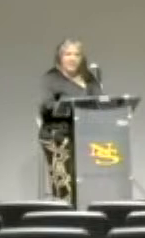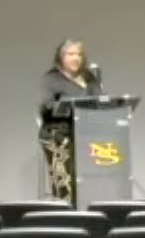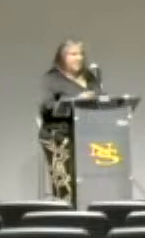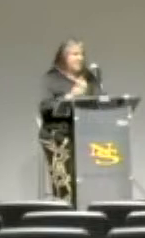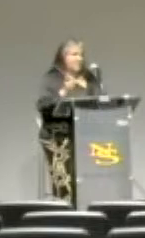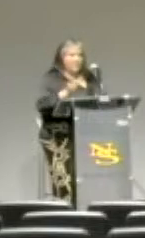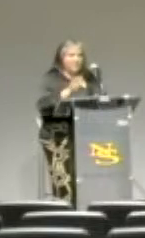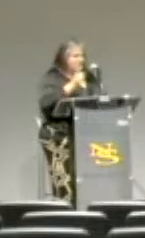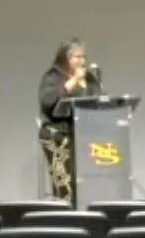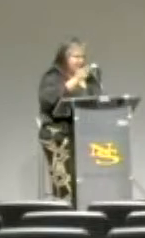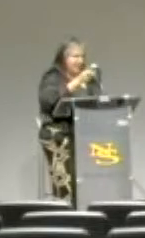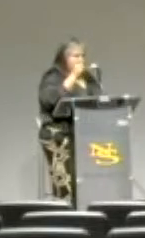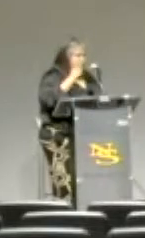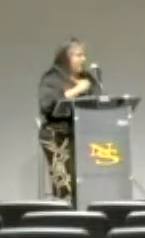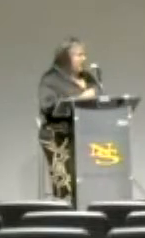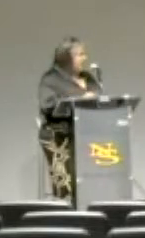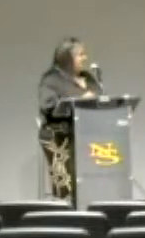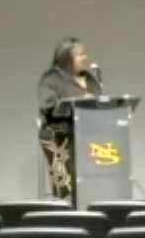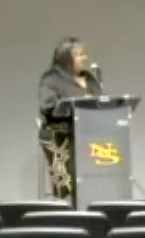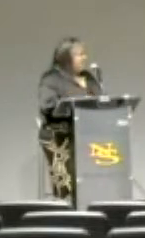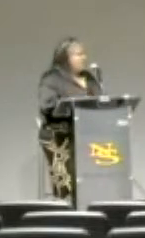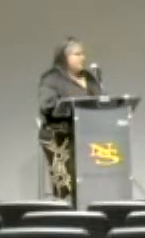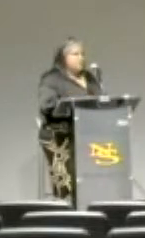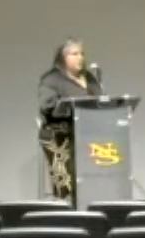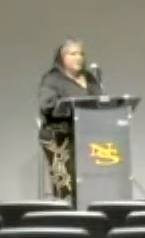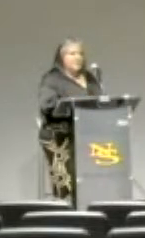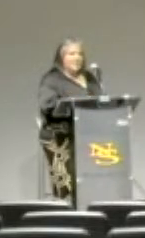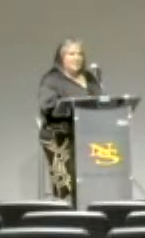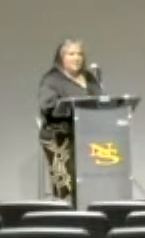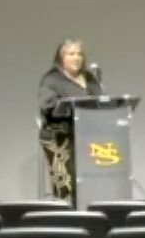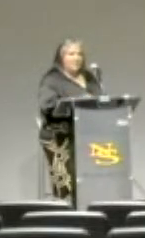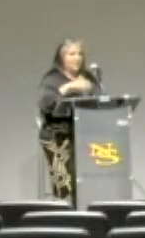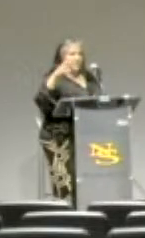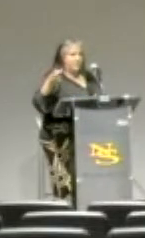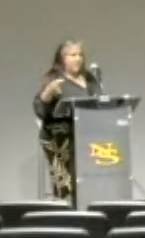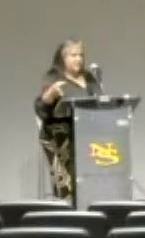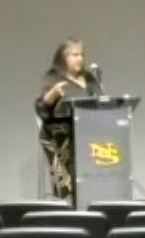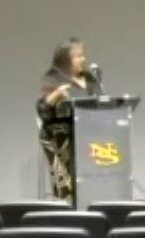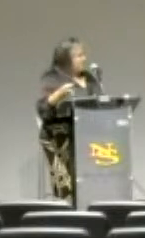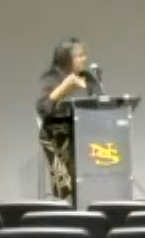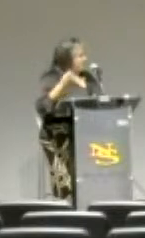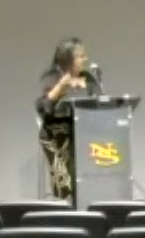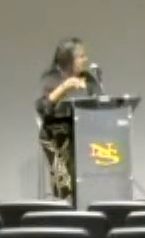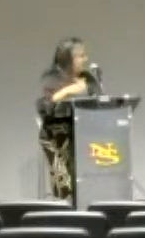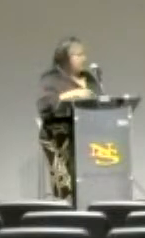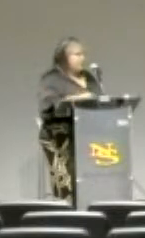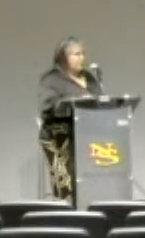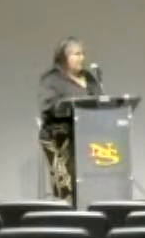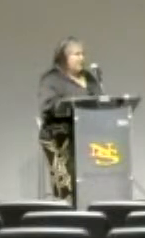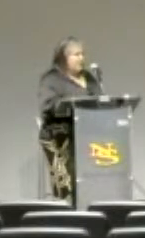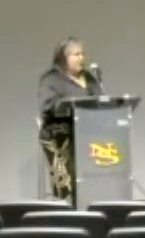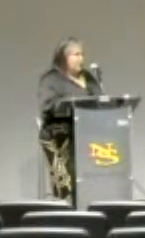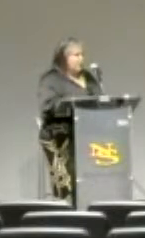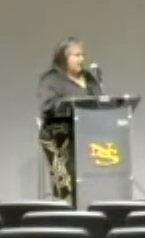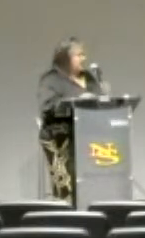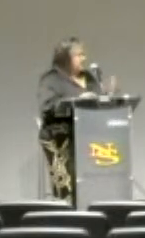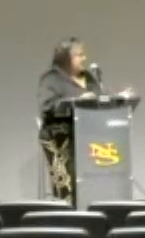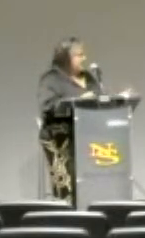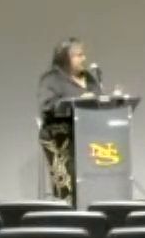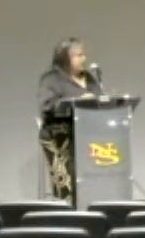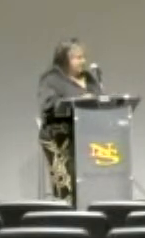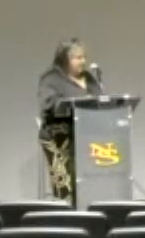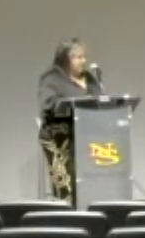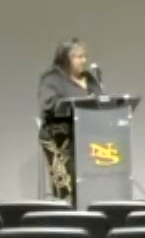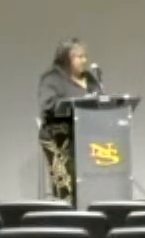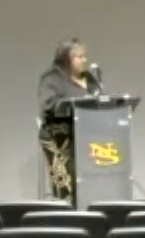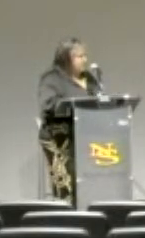yesterday, Kevin brought Congresswoman Lee. Now, I know that's federal level, but NSSA,